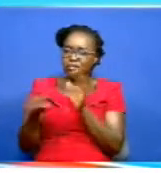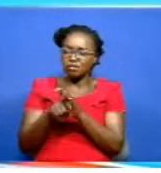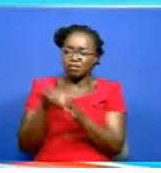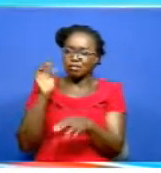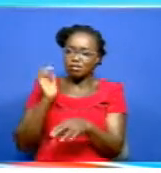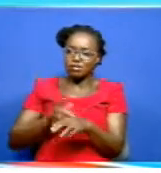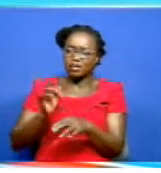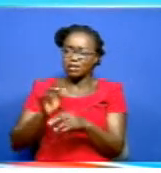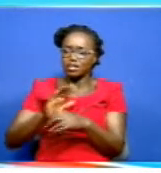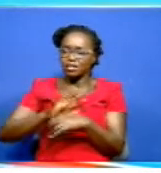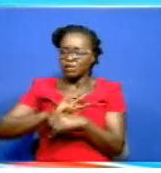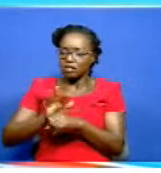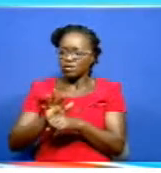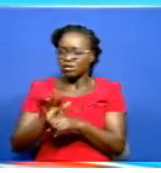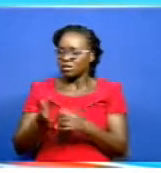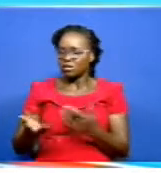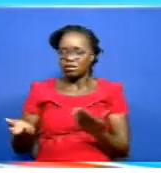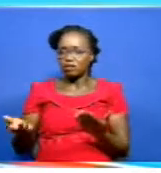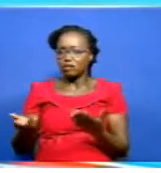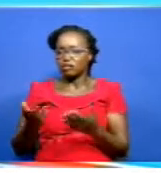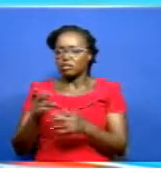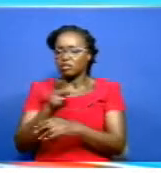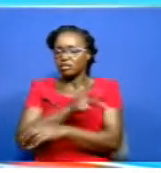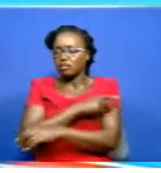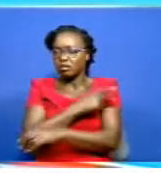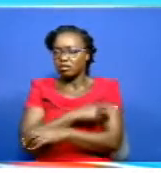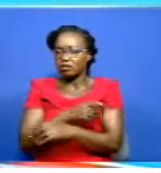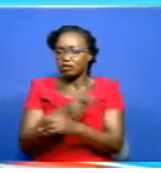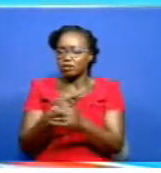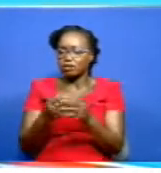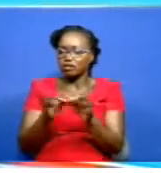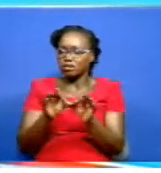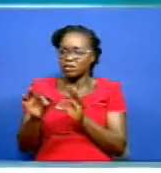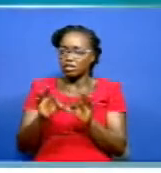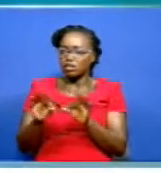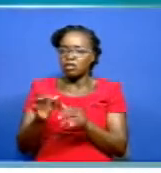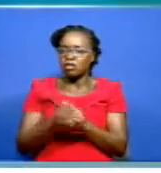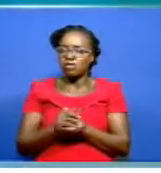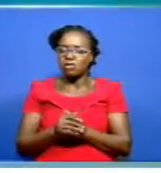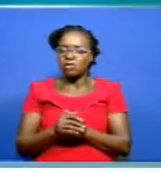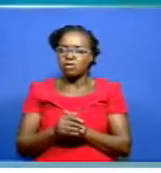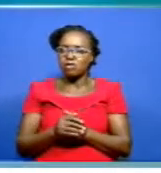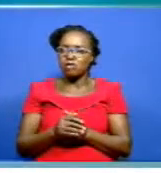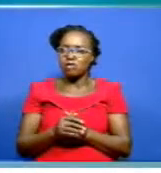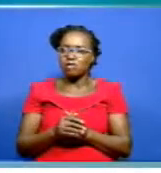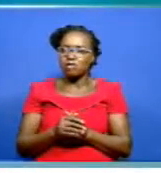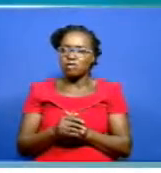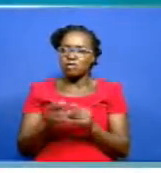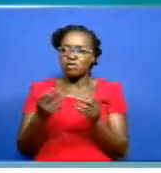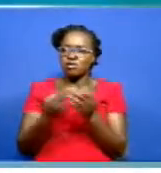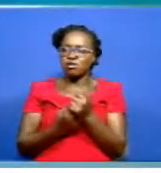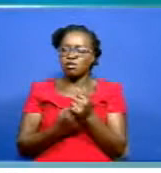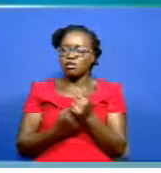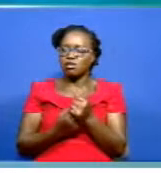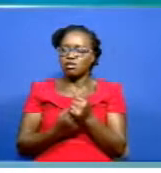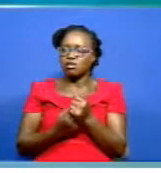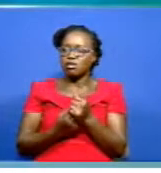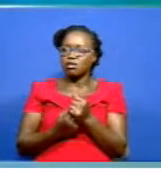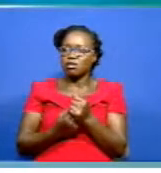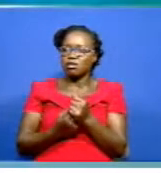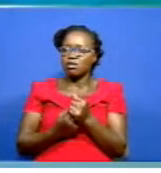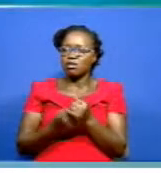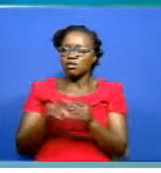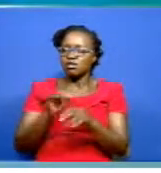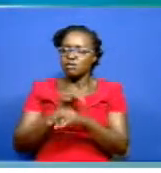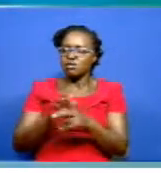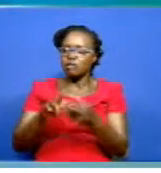COVID-19 pandemic. Kindly explain this kind of partnership. I think the partnership says the cordial relationship between